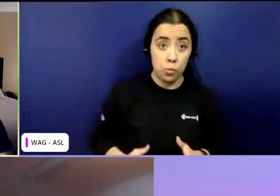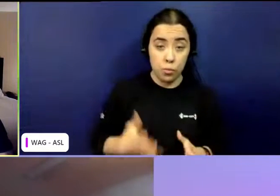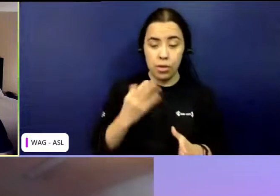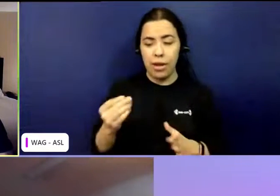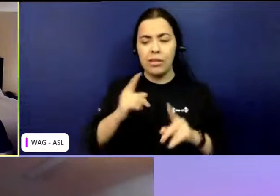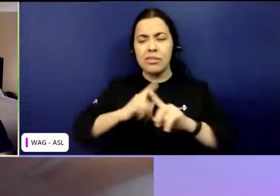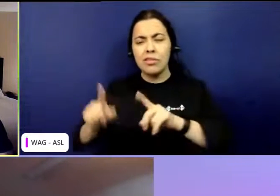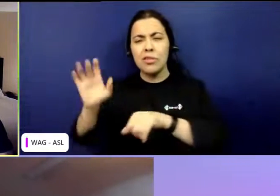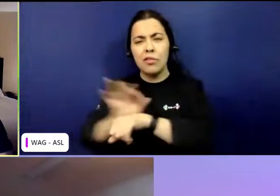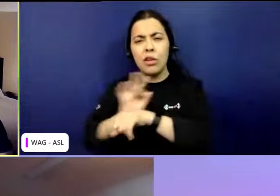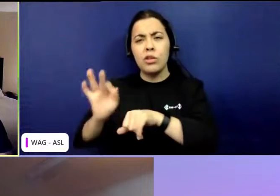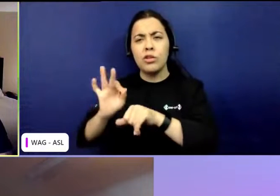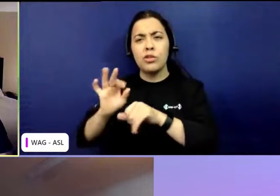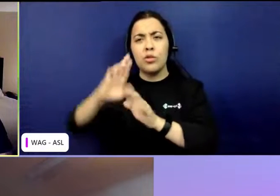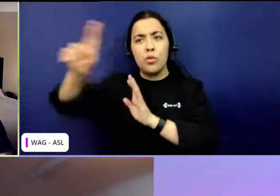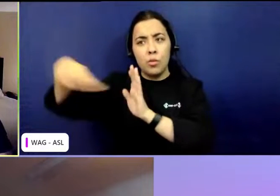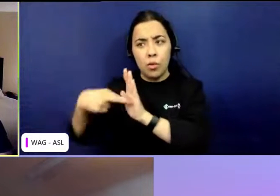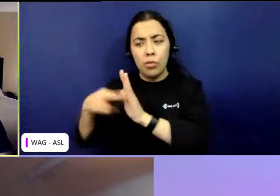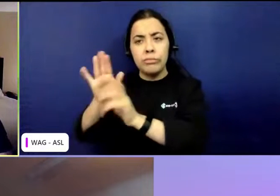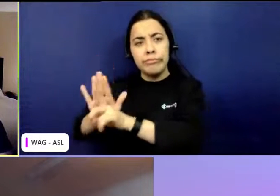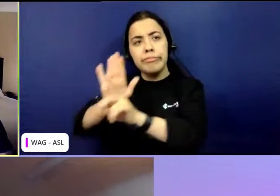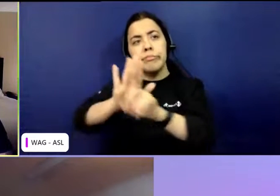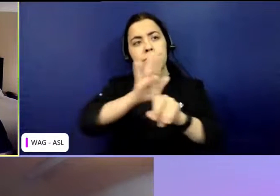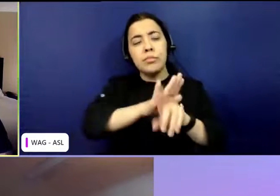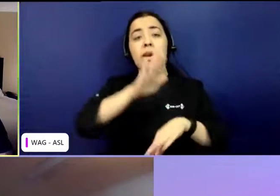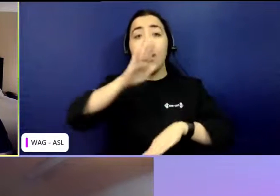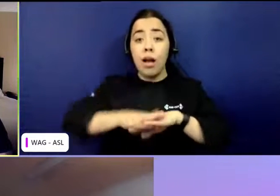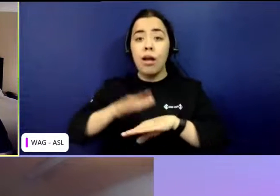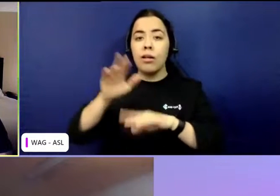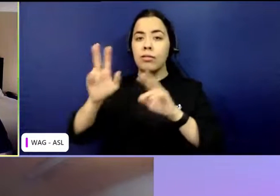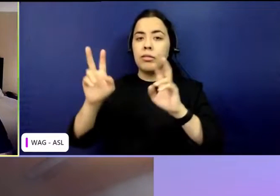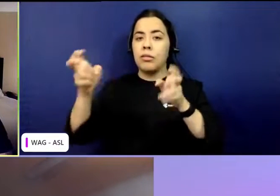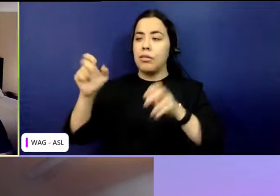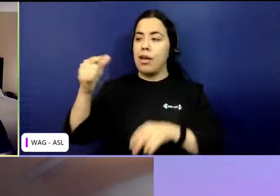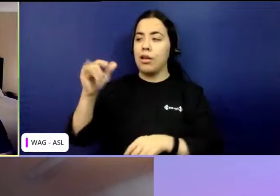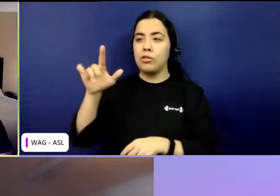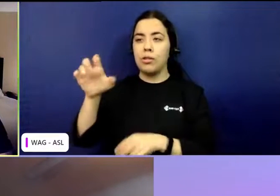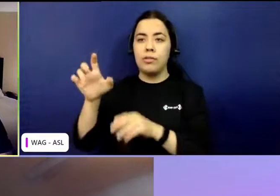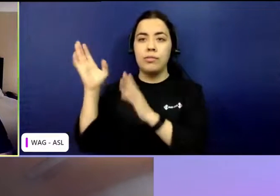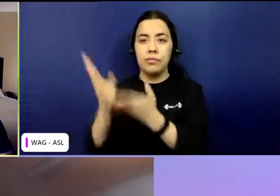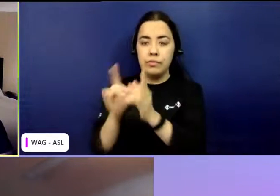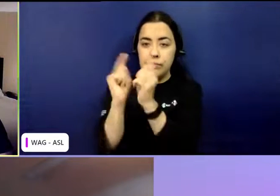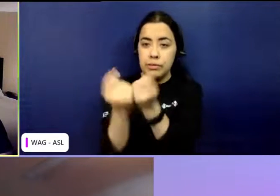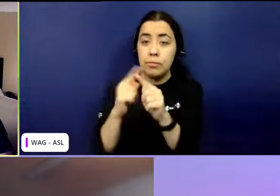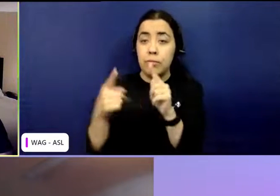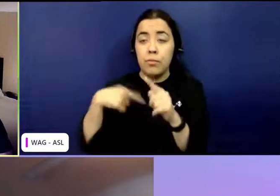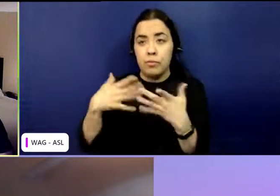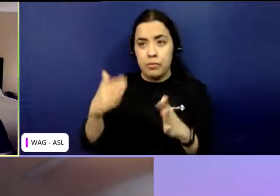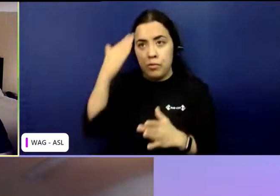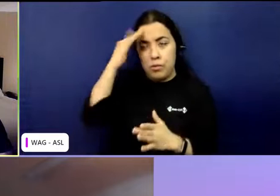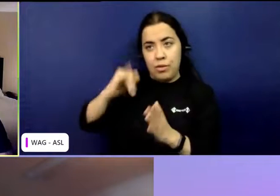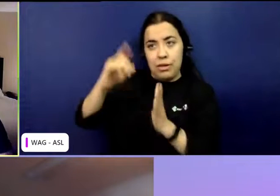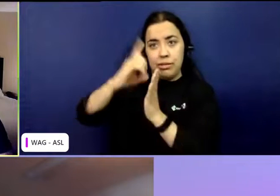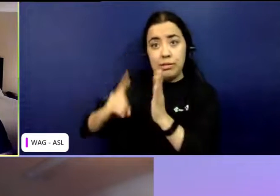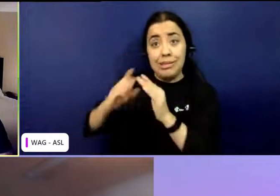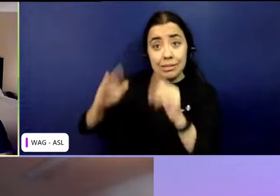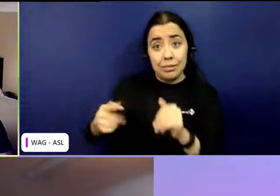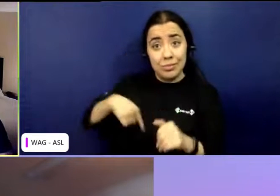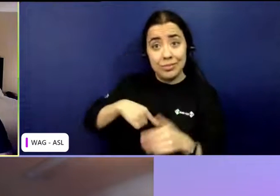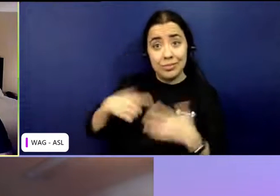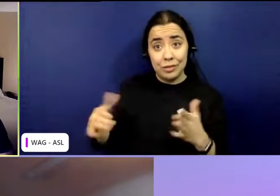roles on the Agile delivery team. But we also are plugged into the design systems that we